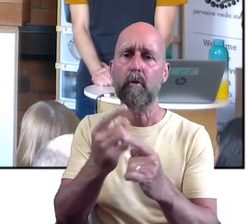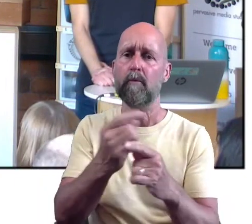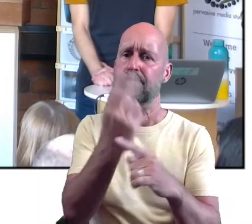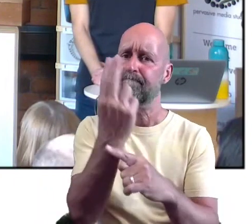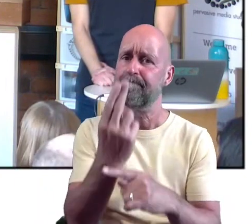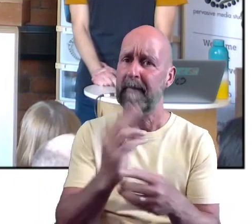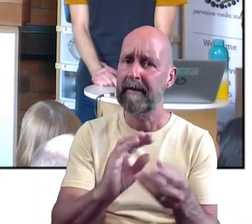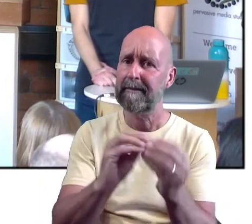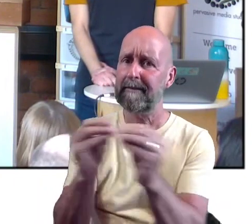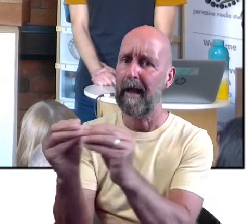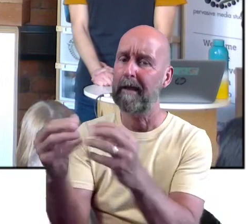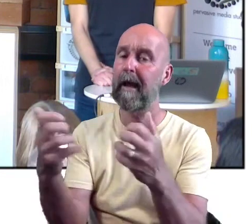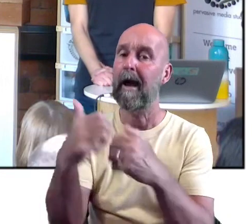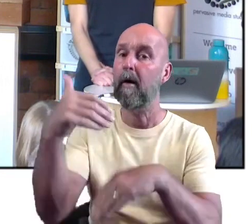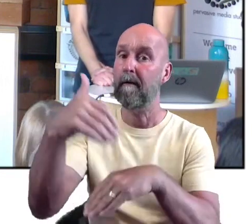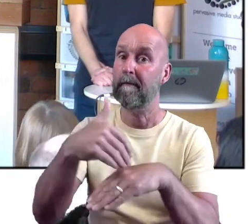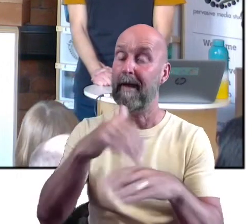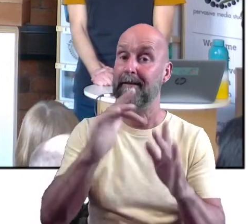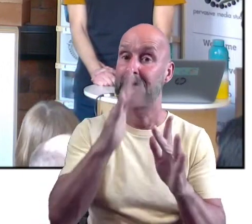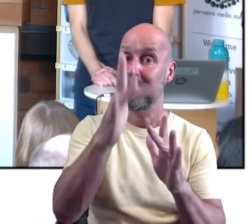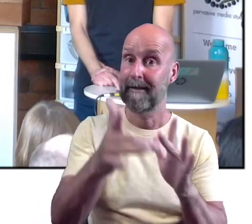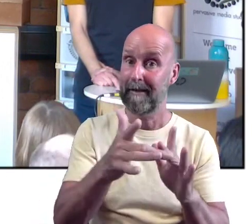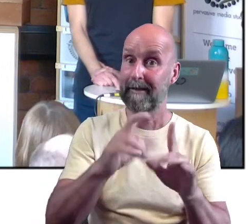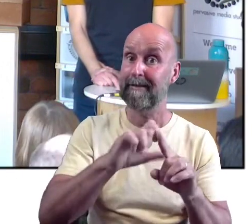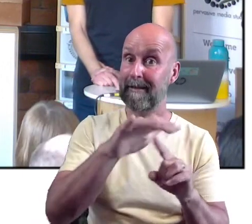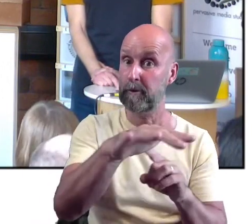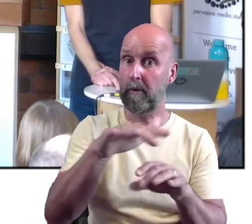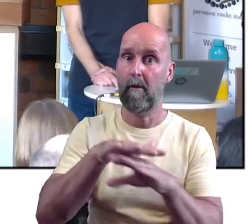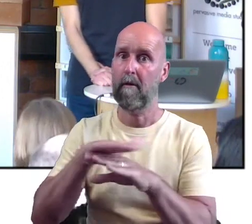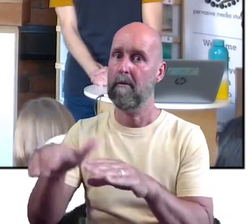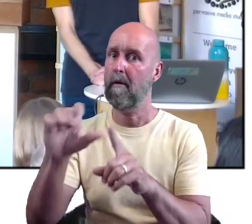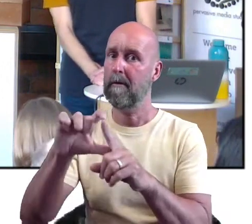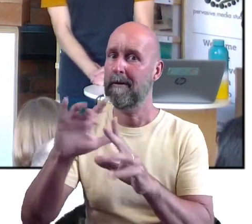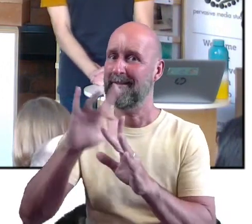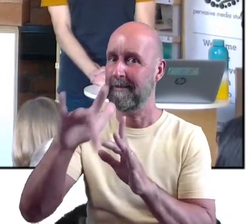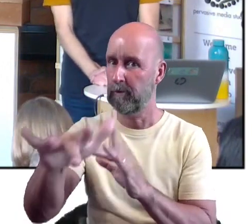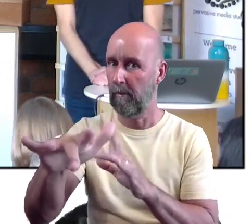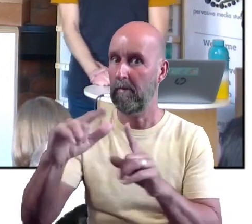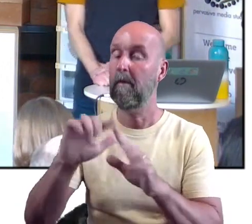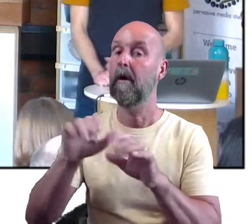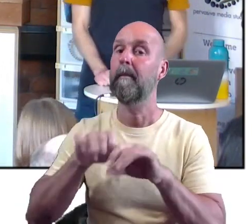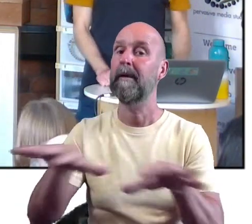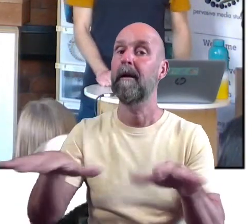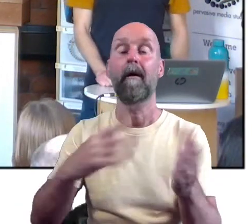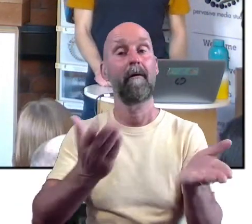that across both digital and non-digital media. So please join me in giving a very warm welcome to Jack.